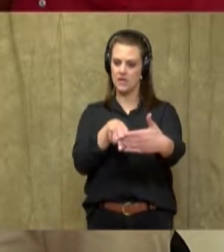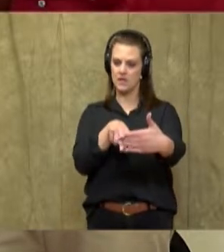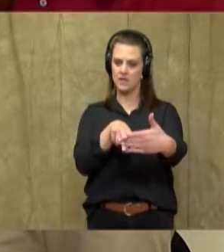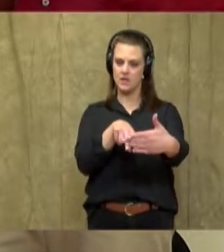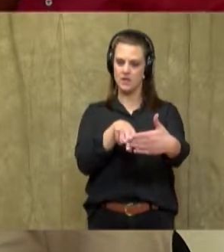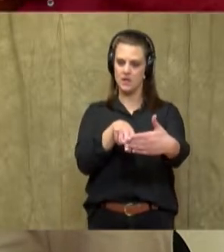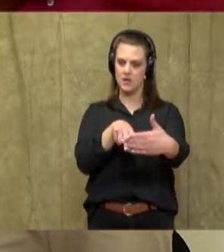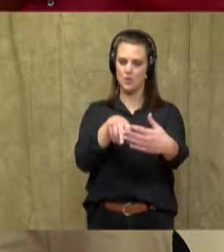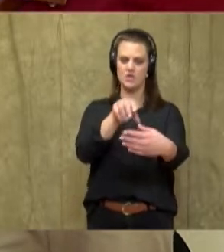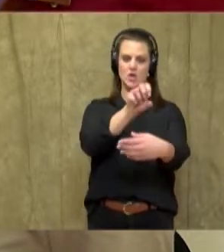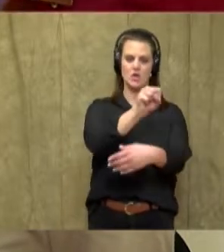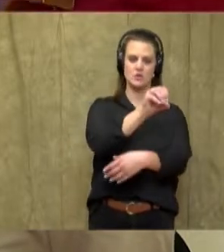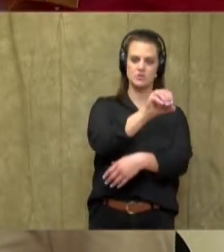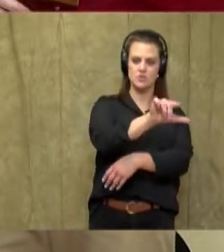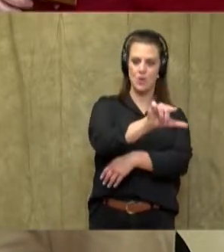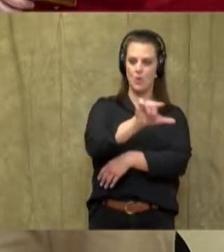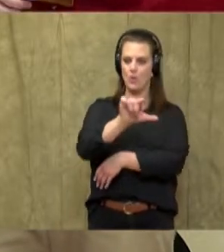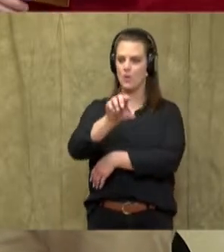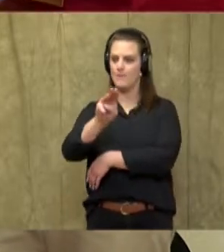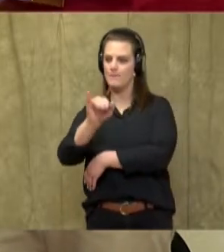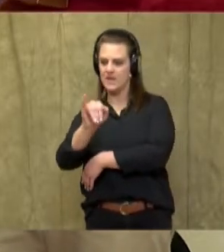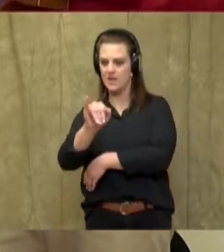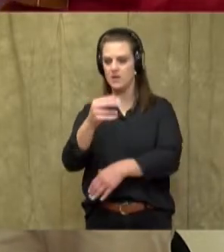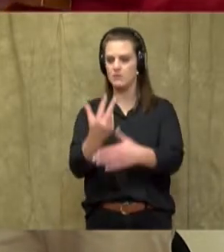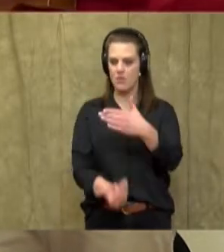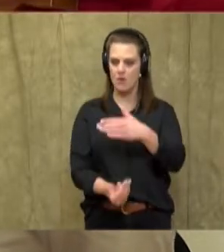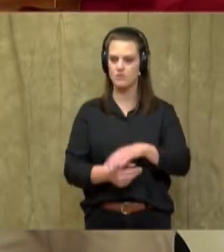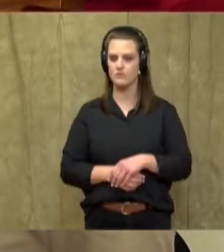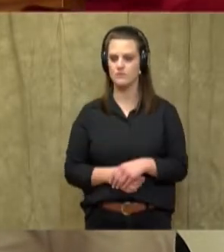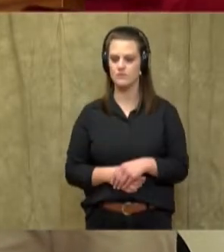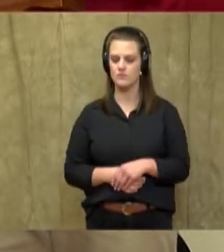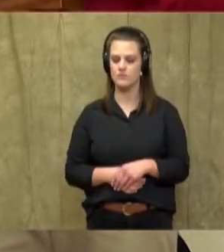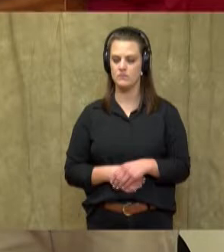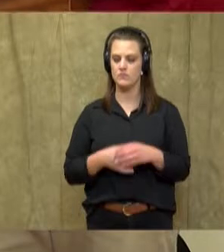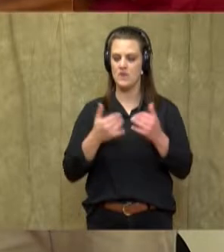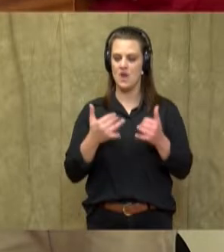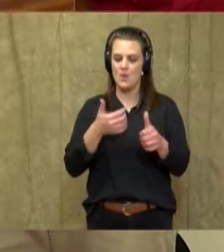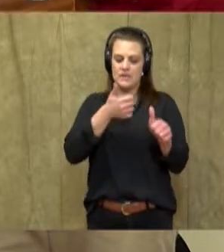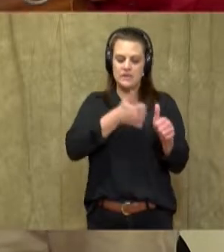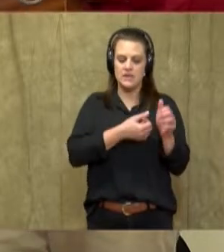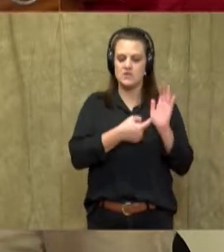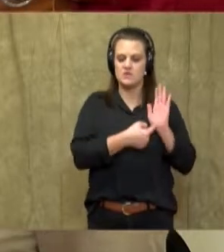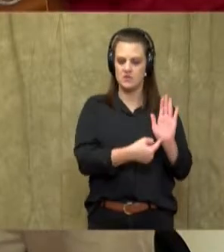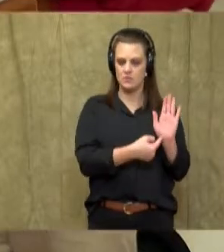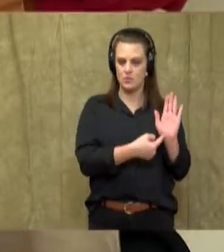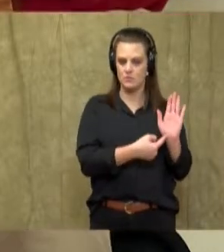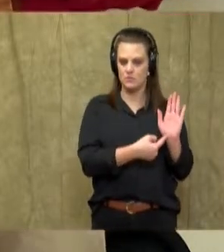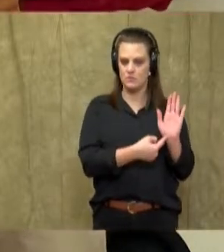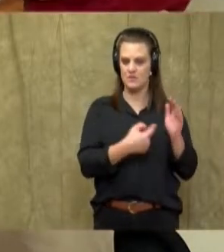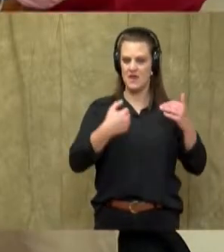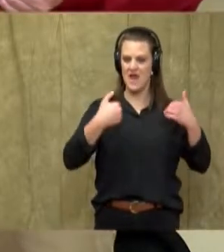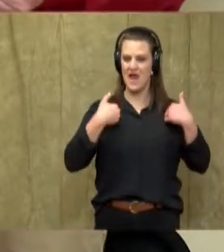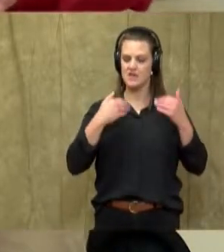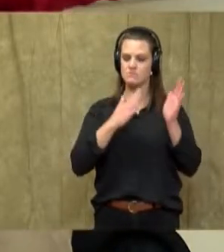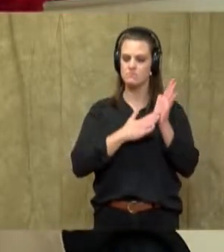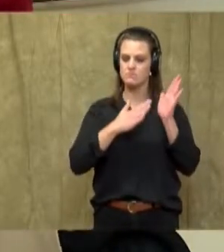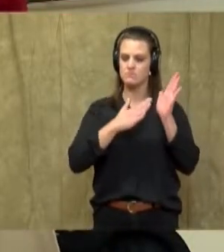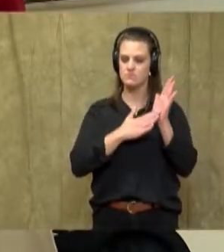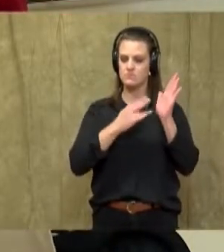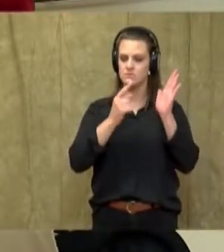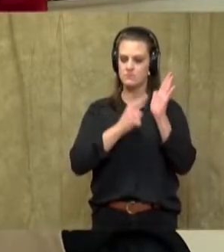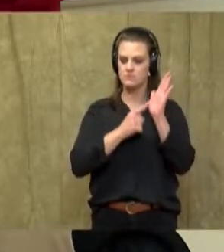pitches on a 2-line staff. Now each of these examples coming up has 4 different